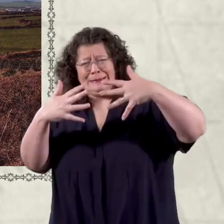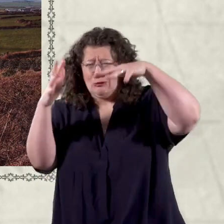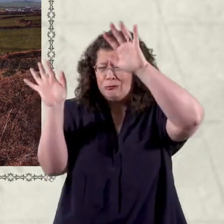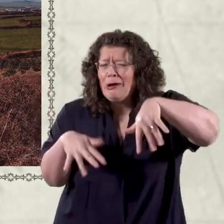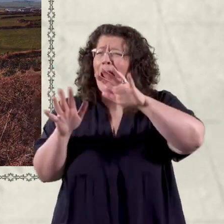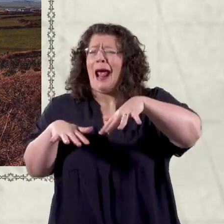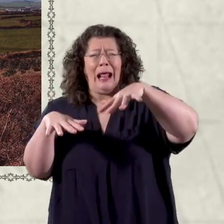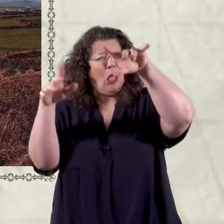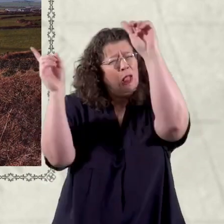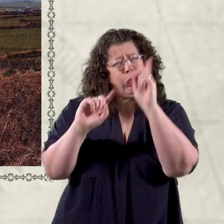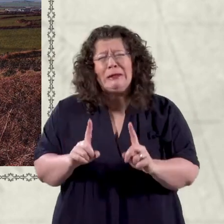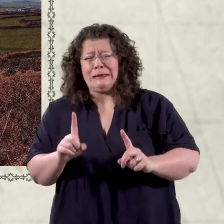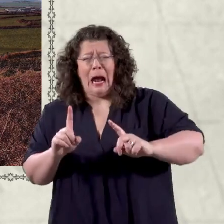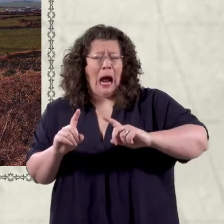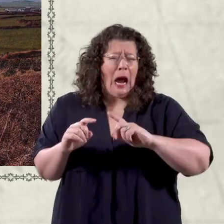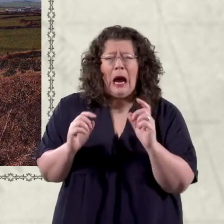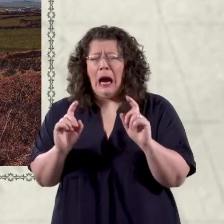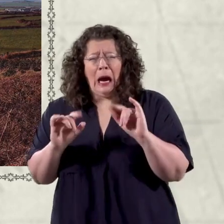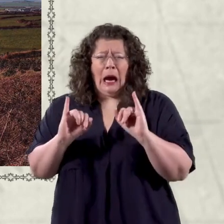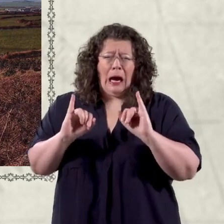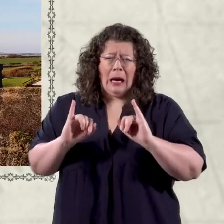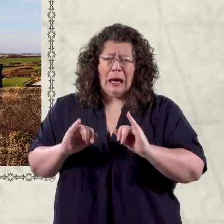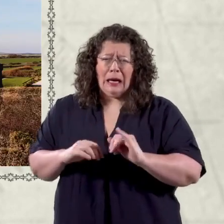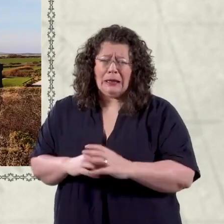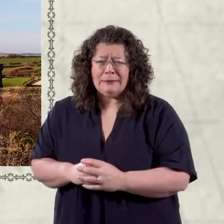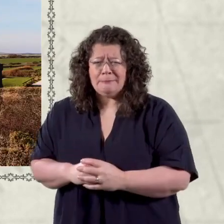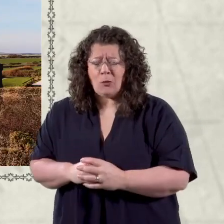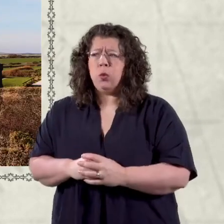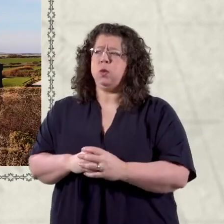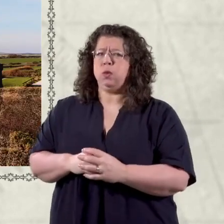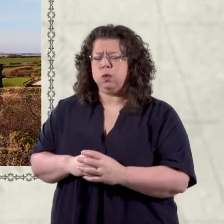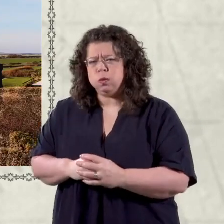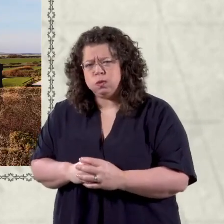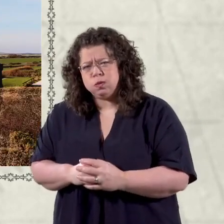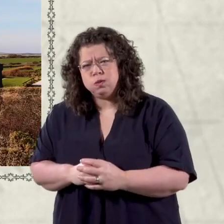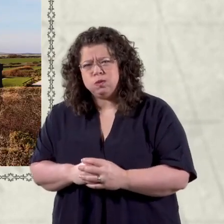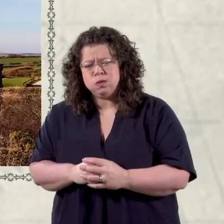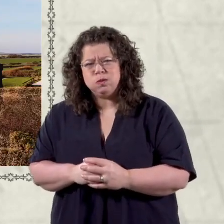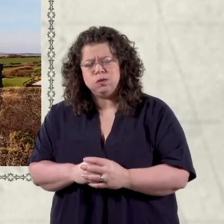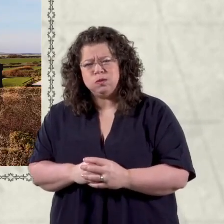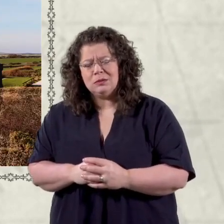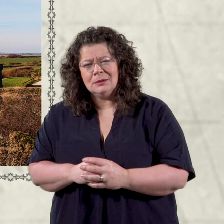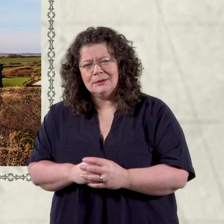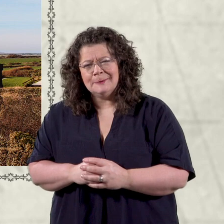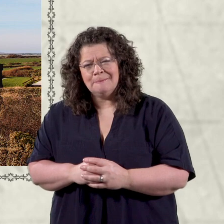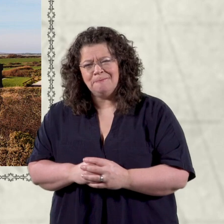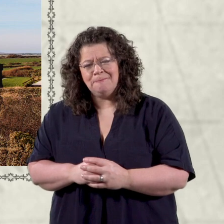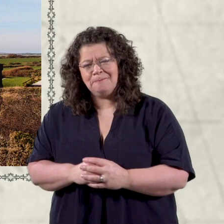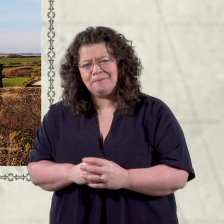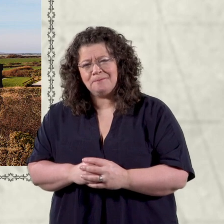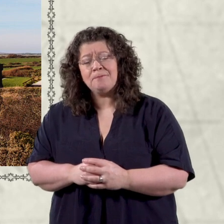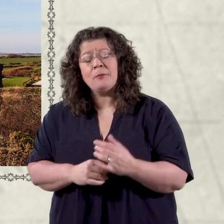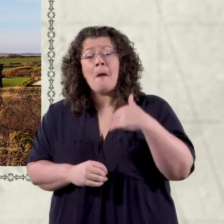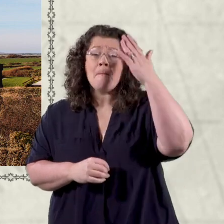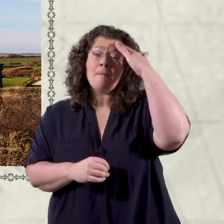rain, thunder and lightning. Phew, that was dramatic, wasn't it?